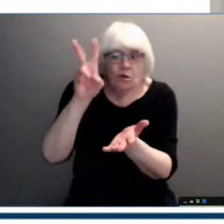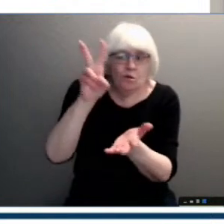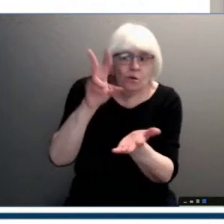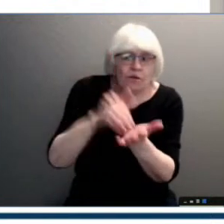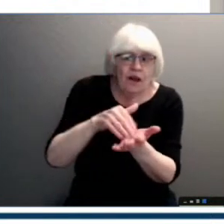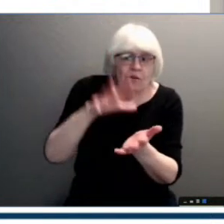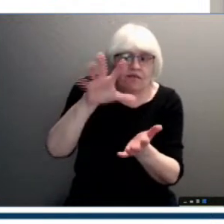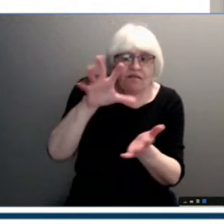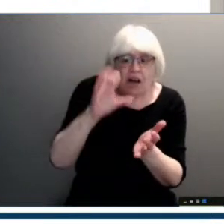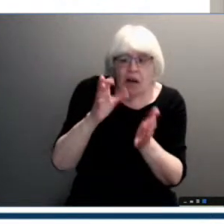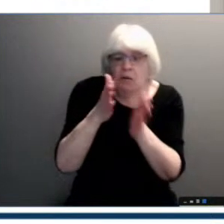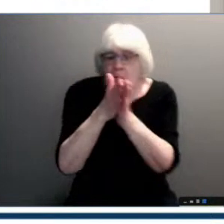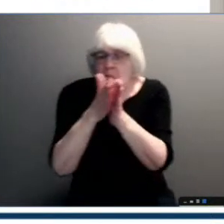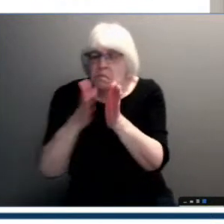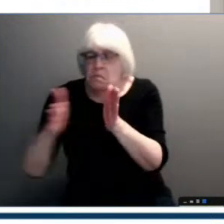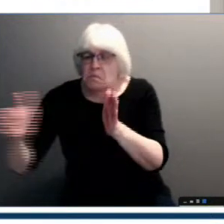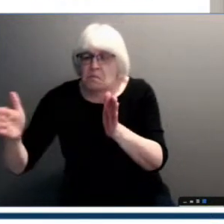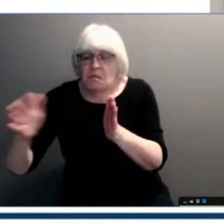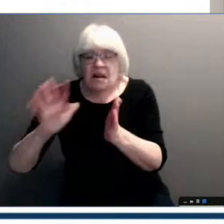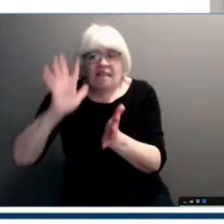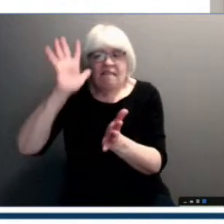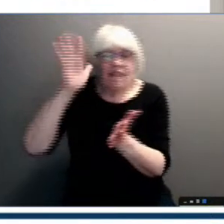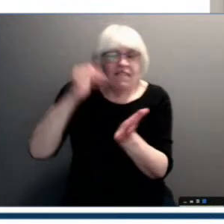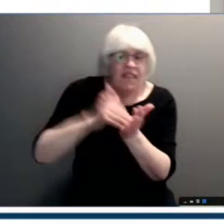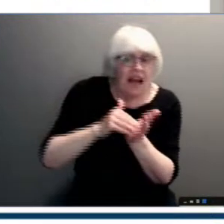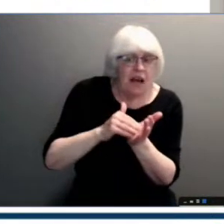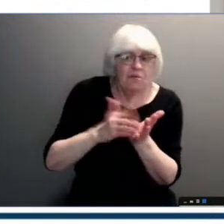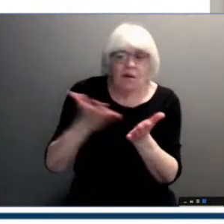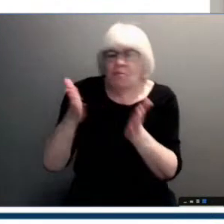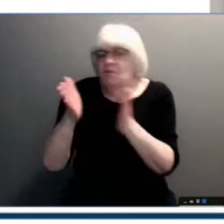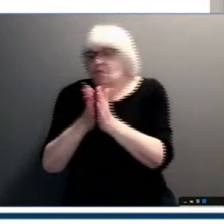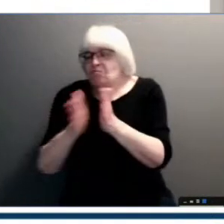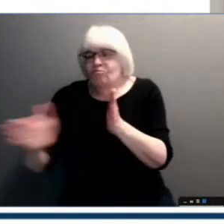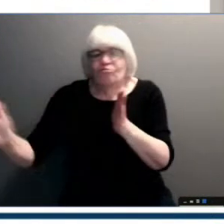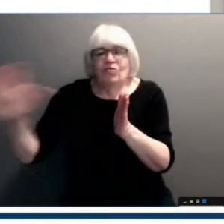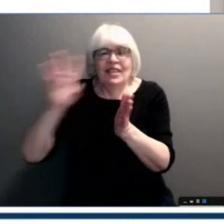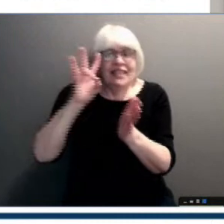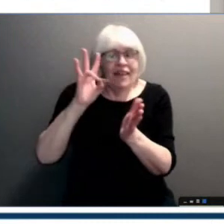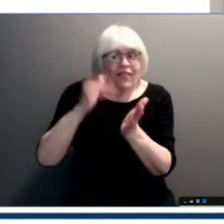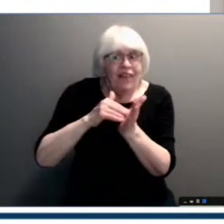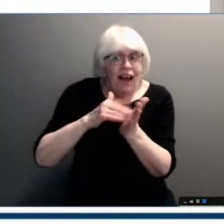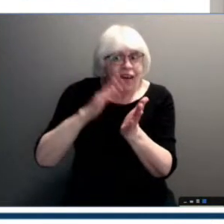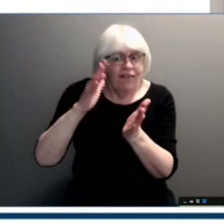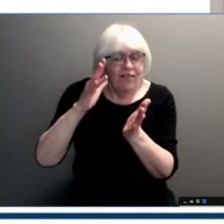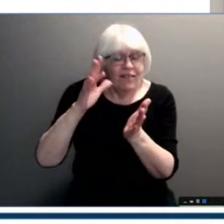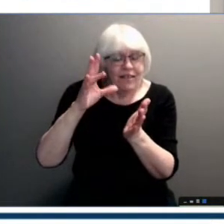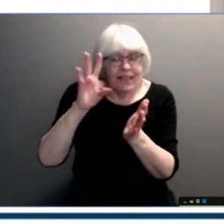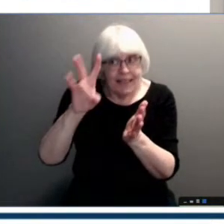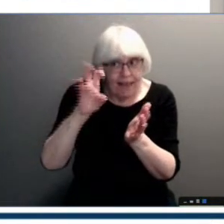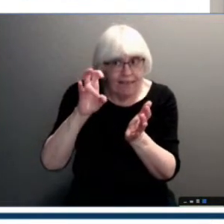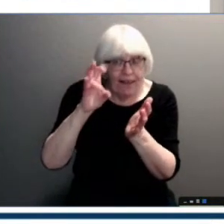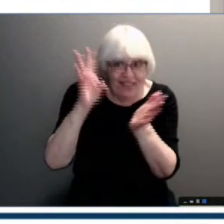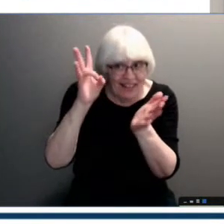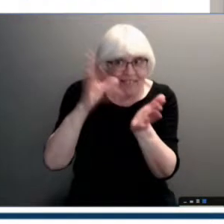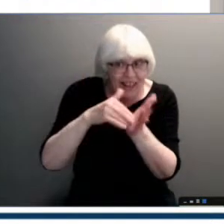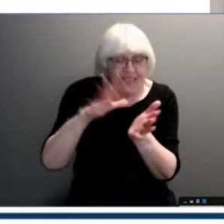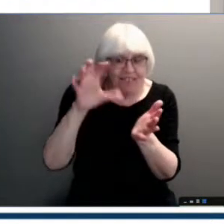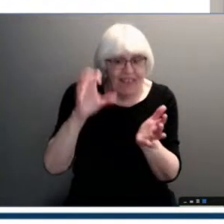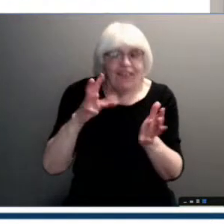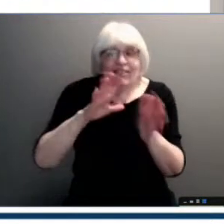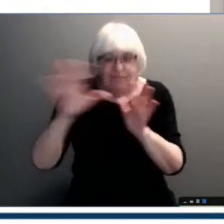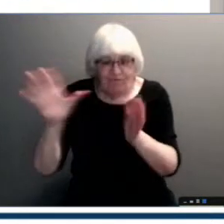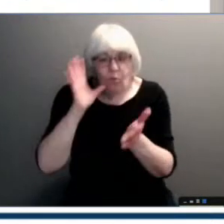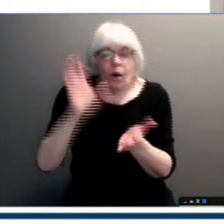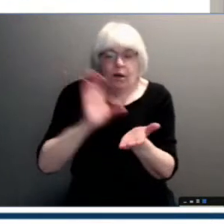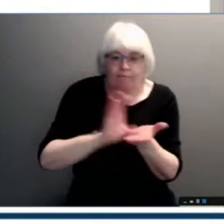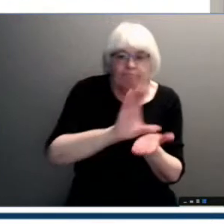be available. I know in the past, funding from these types of programs hasn't come fast enough,